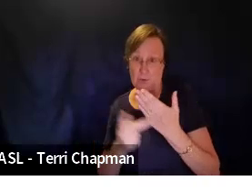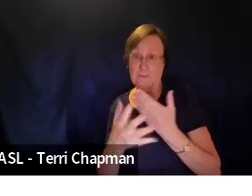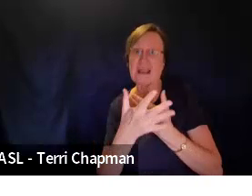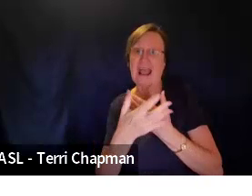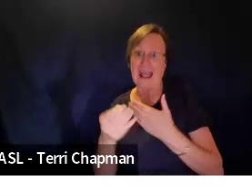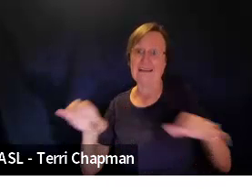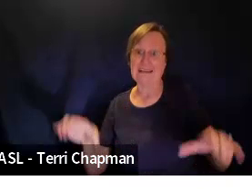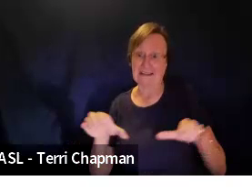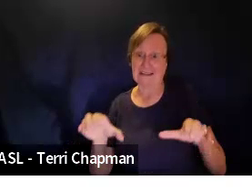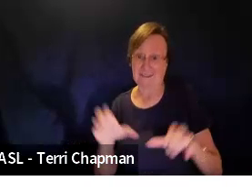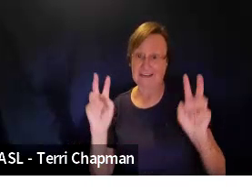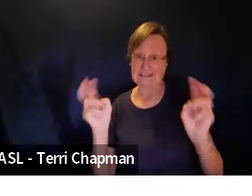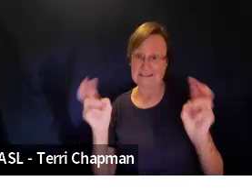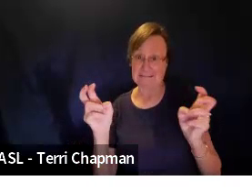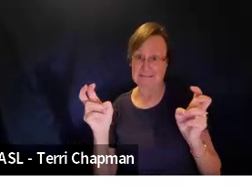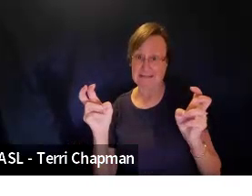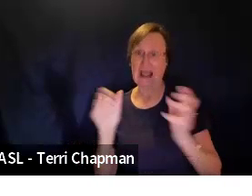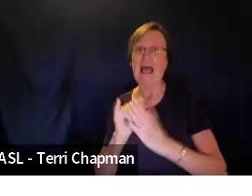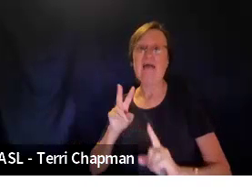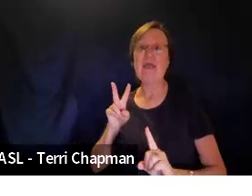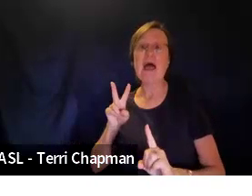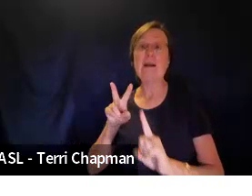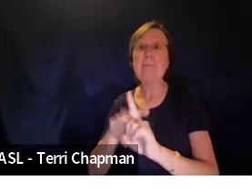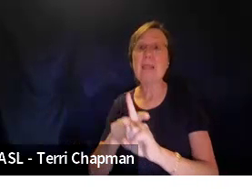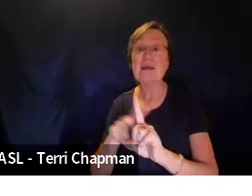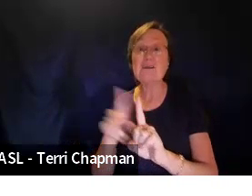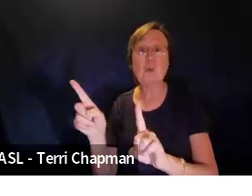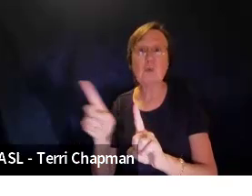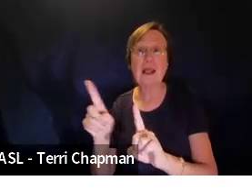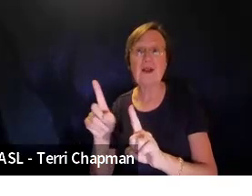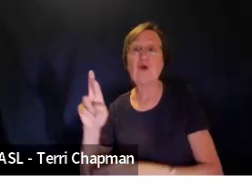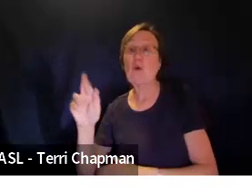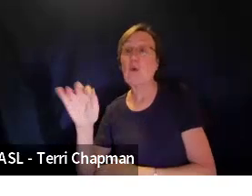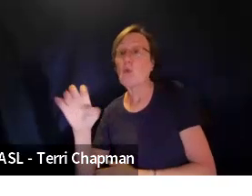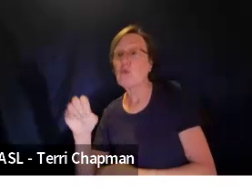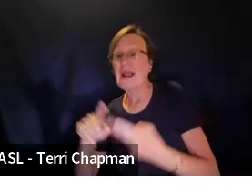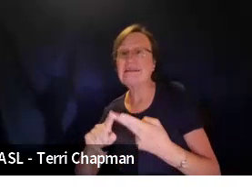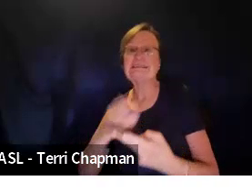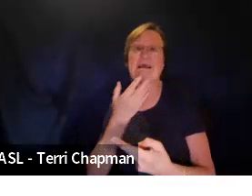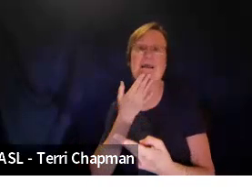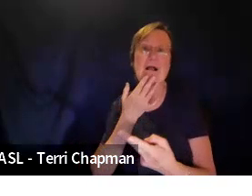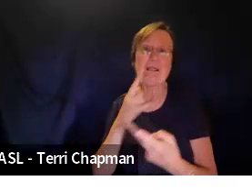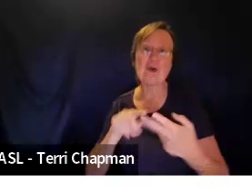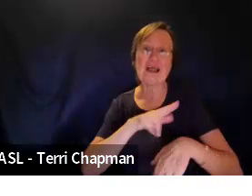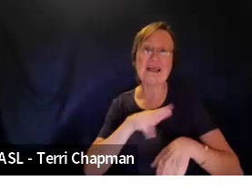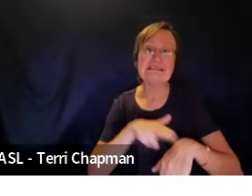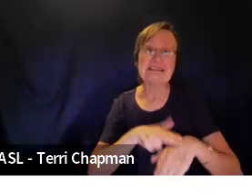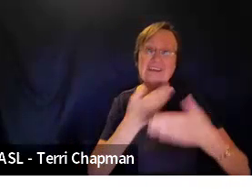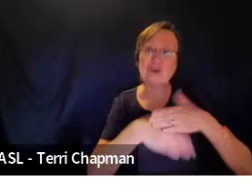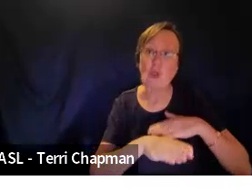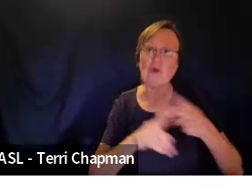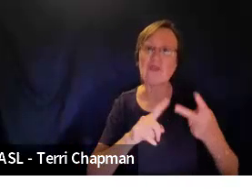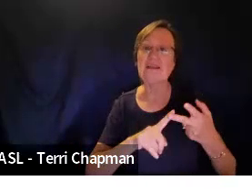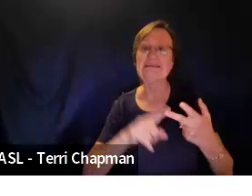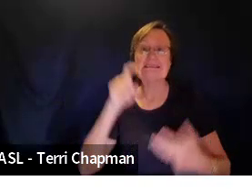activities. And that applies across race, color, national origin,